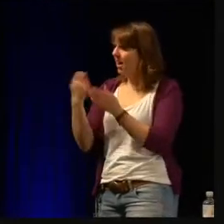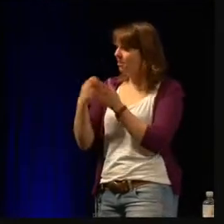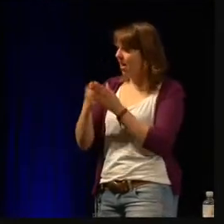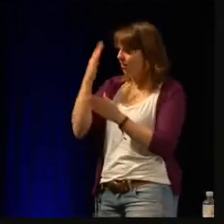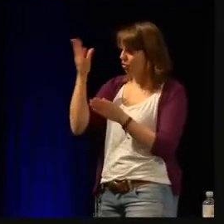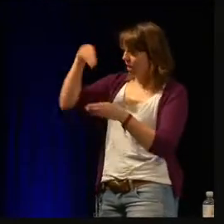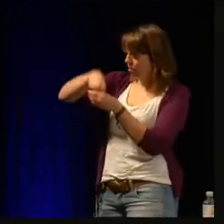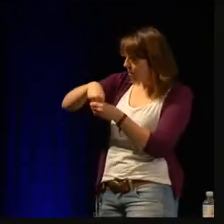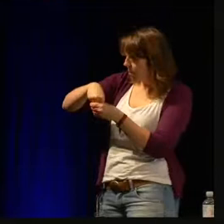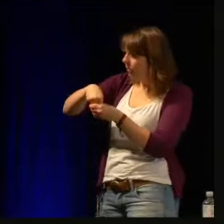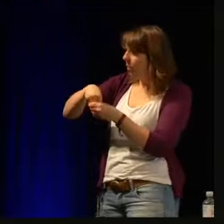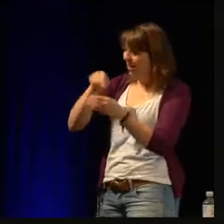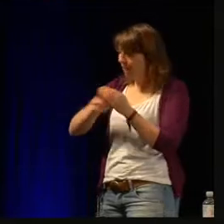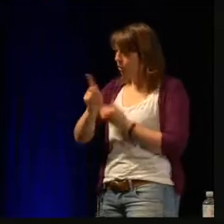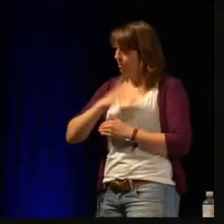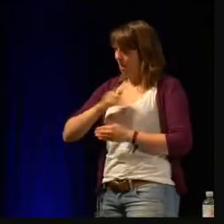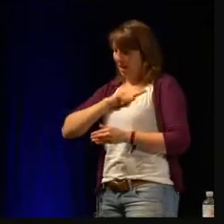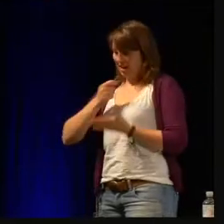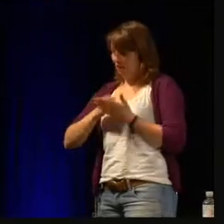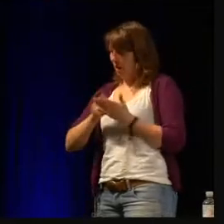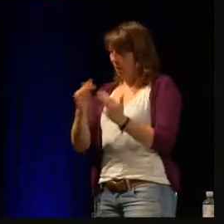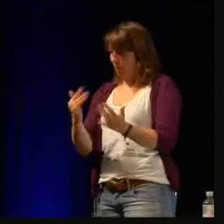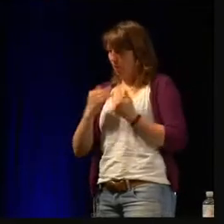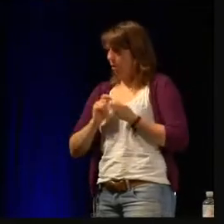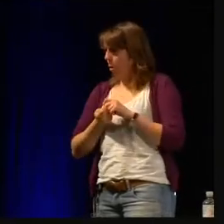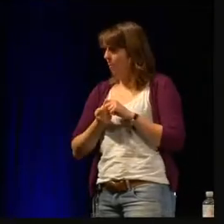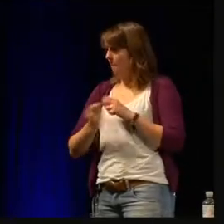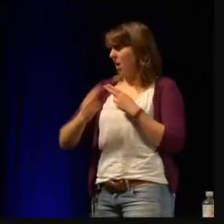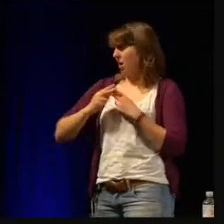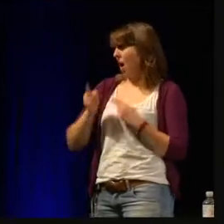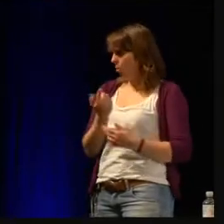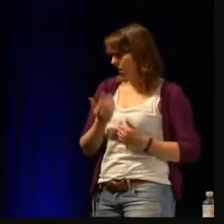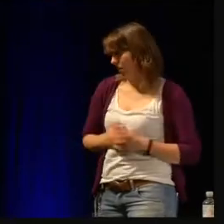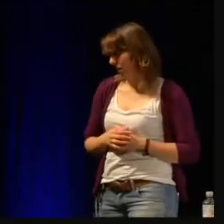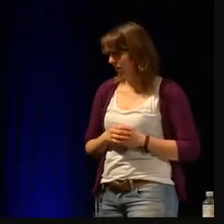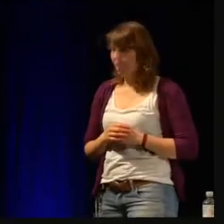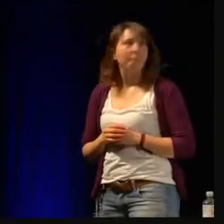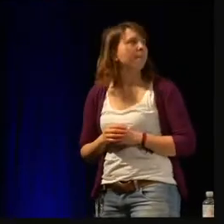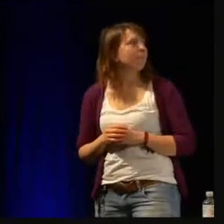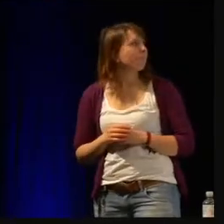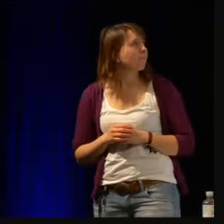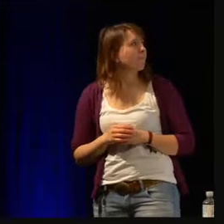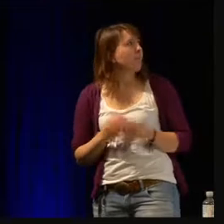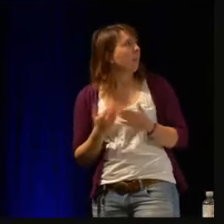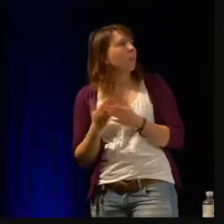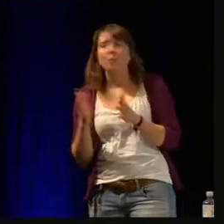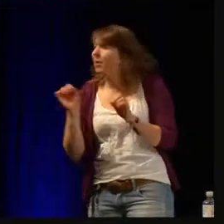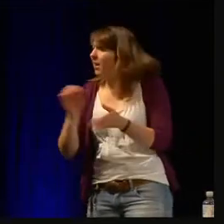We have socio-technological systems here that show a problem view but can also enforce them.